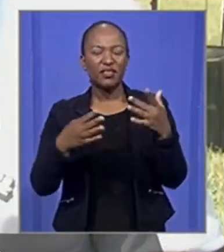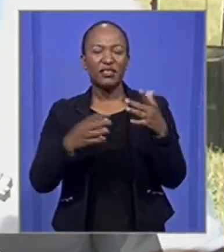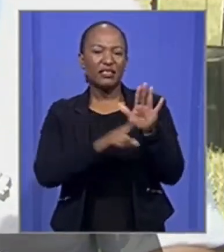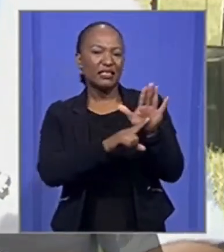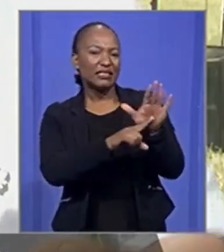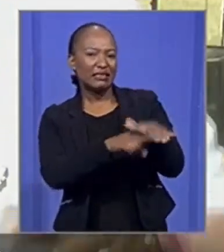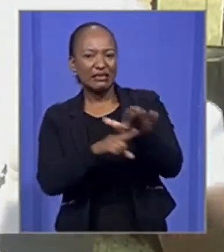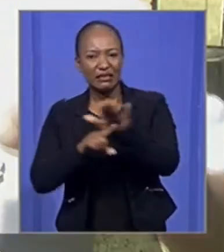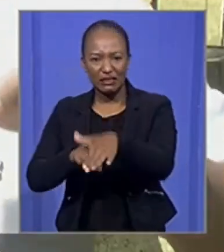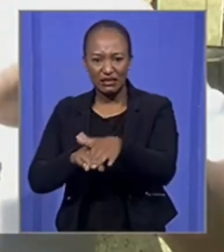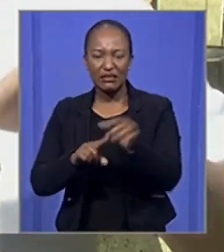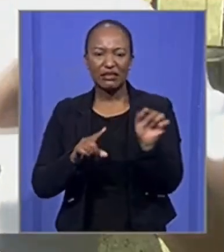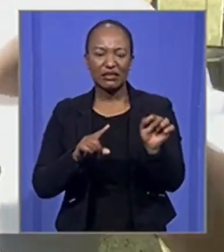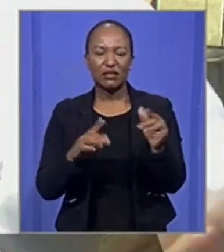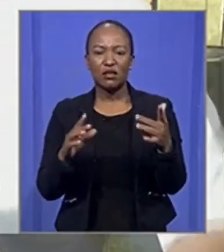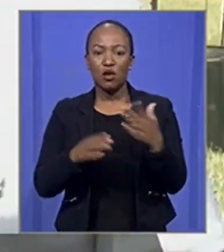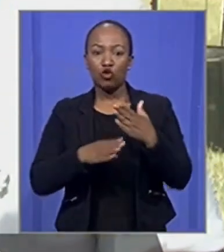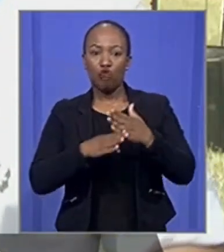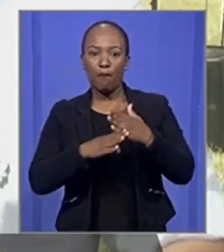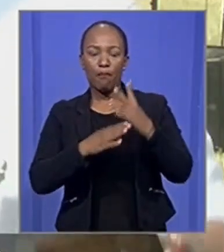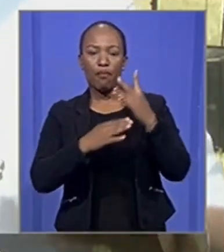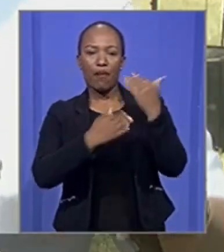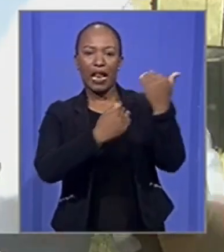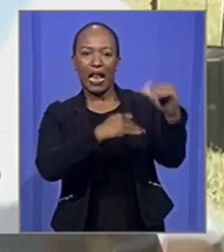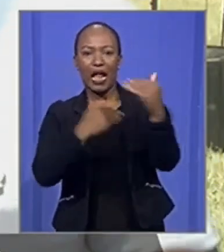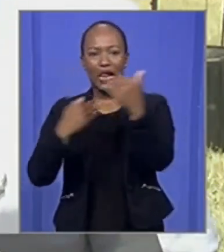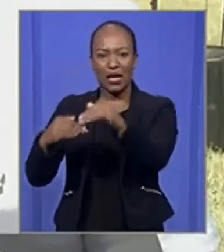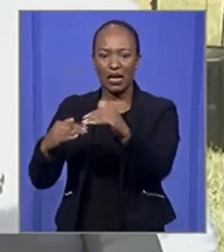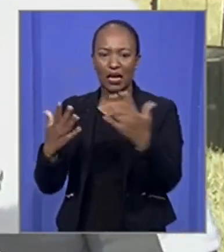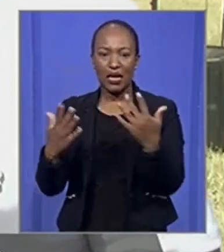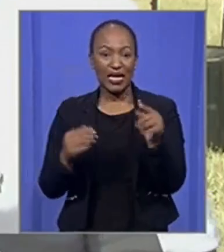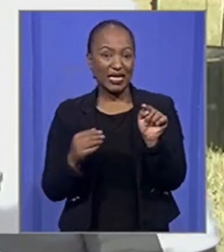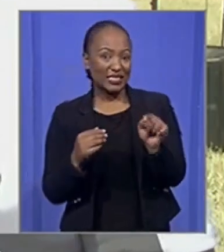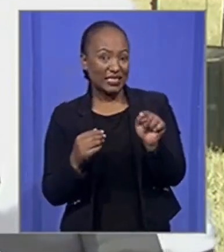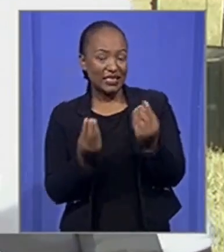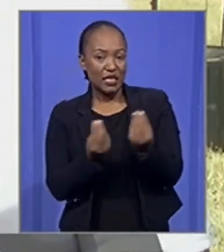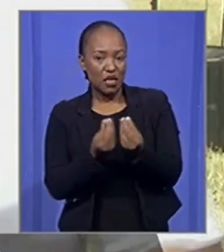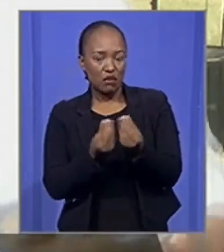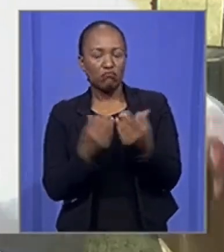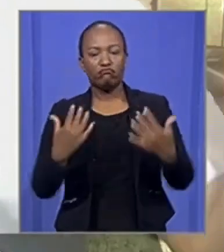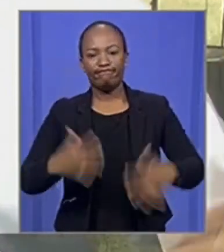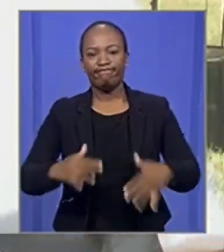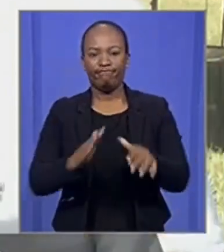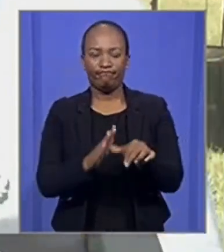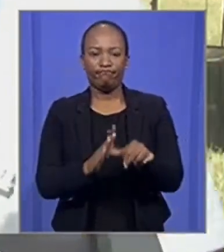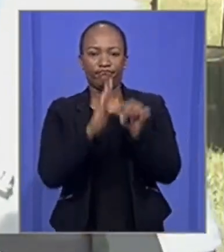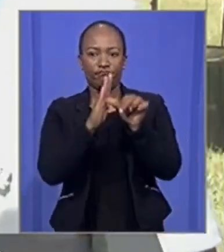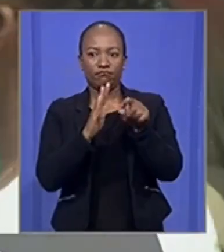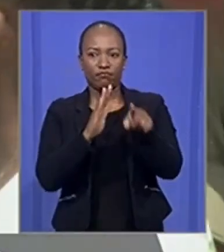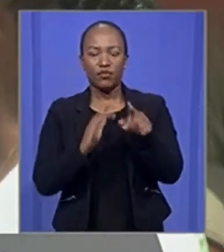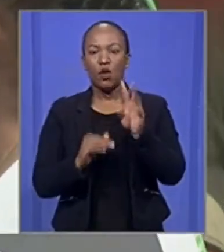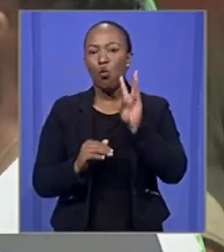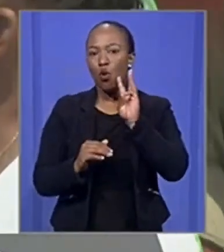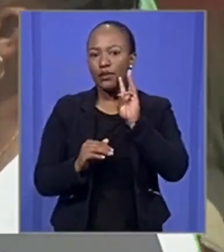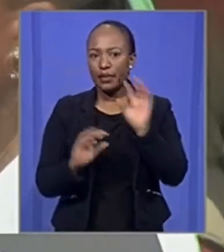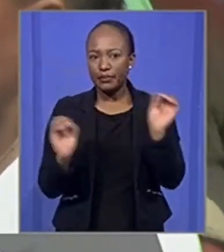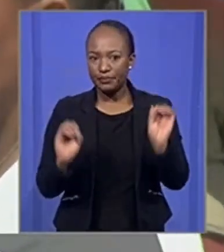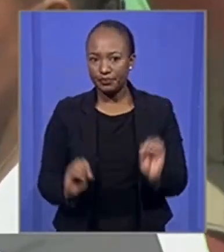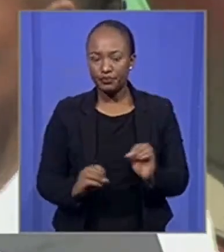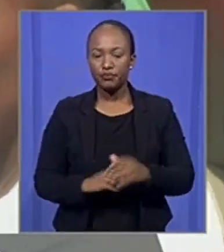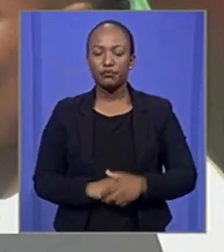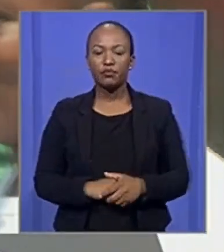discrimination in terms of job restriction. So this thing is very, very important, and the shortage of water. Moga ona